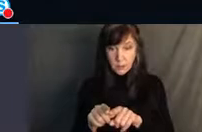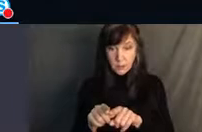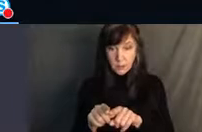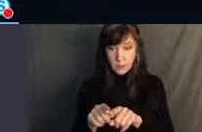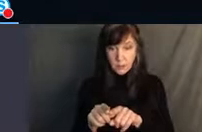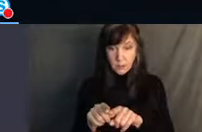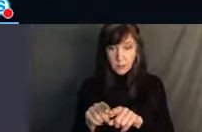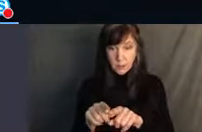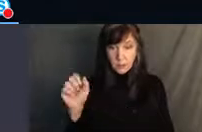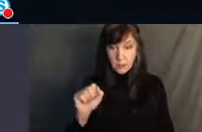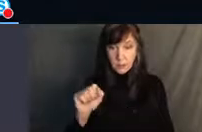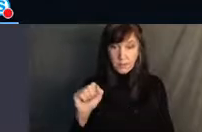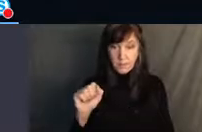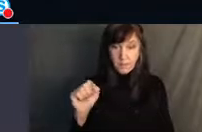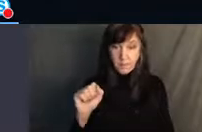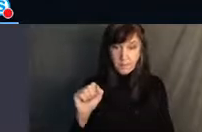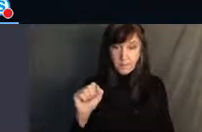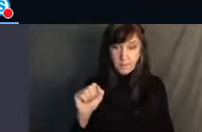Yeah. Yes. Okay.